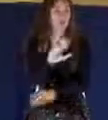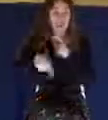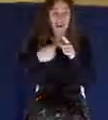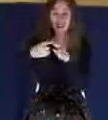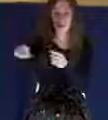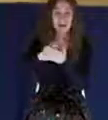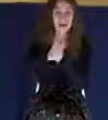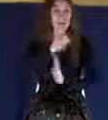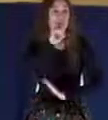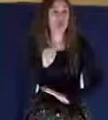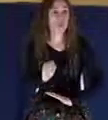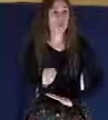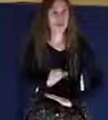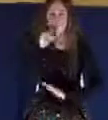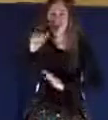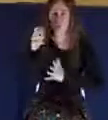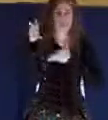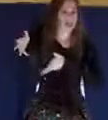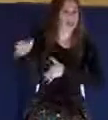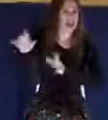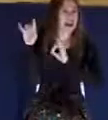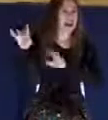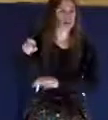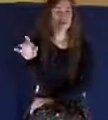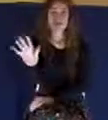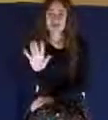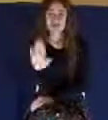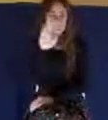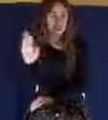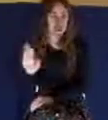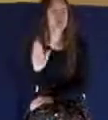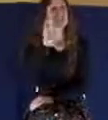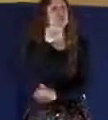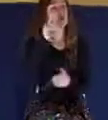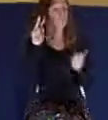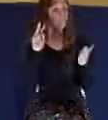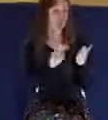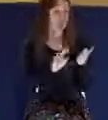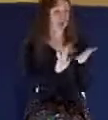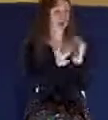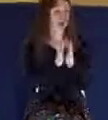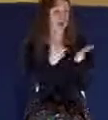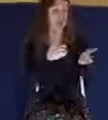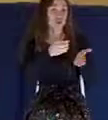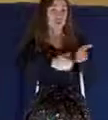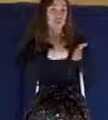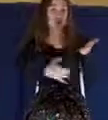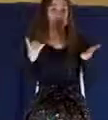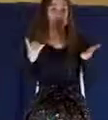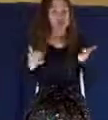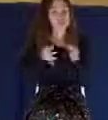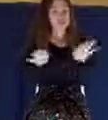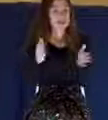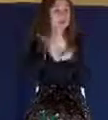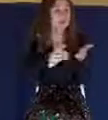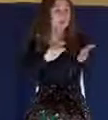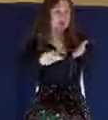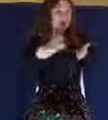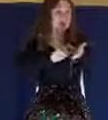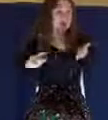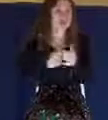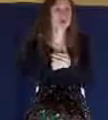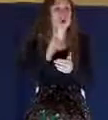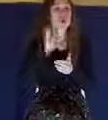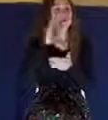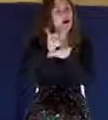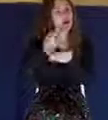old." So I want us to look at a passage of Scripture today that I think will help us in honoring our mother. And